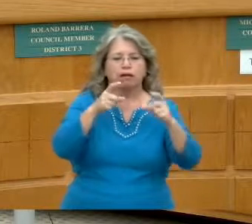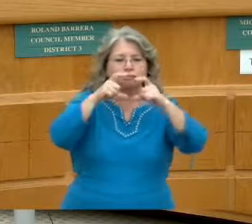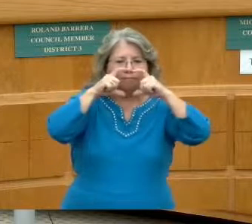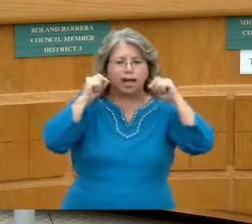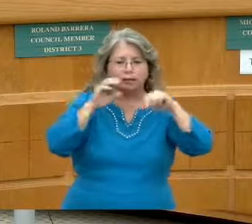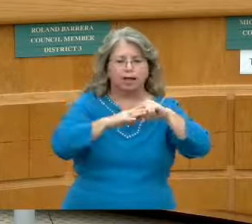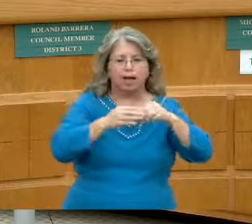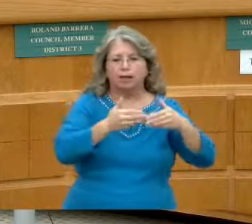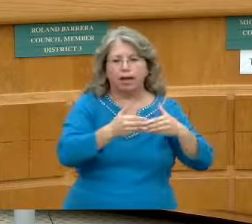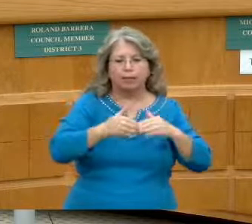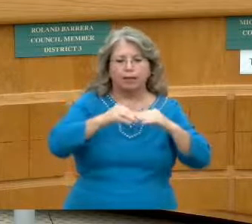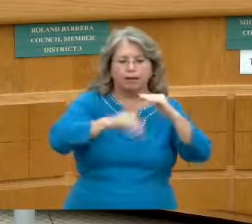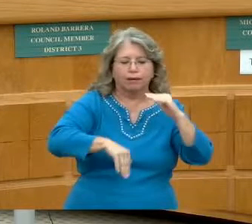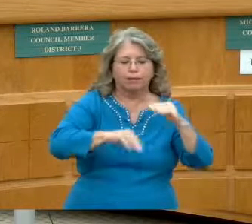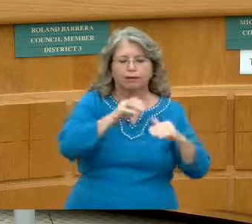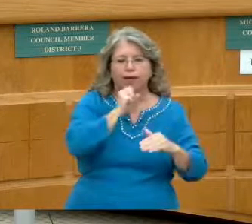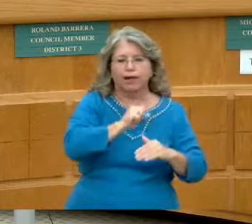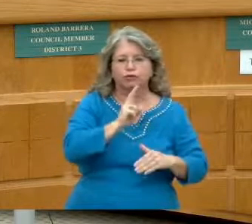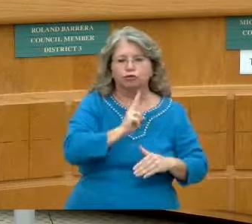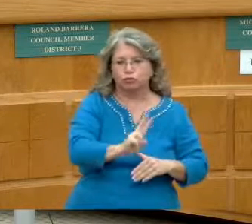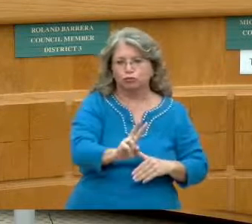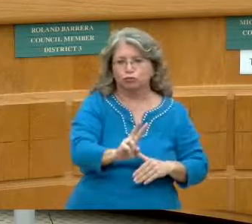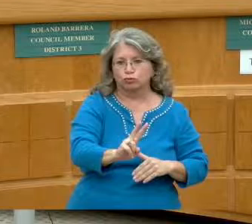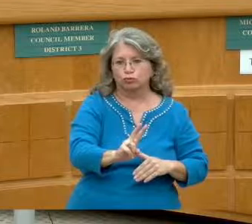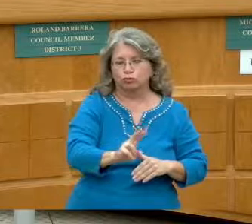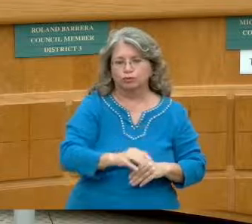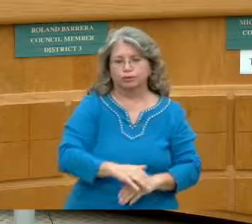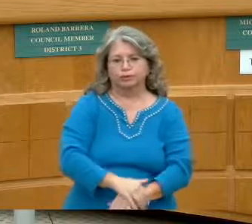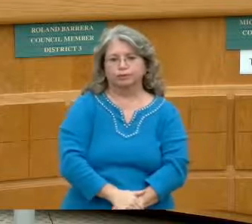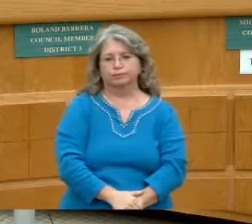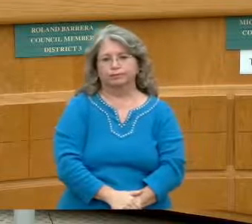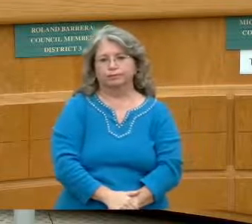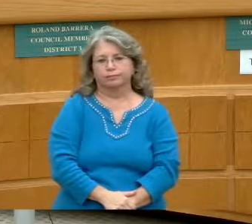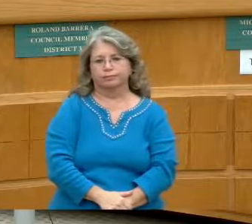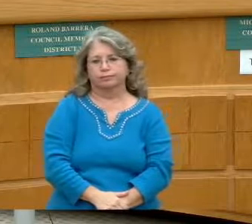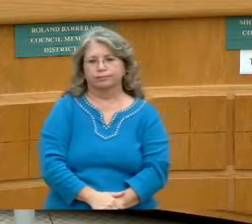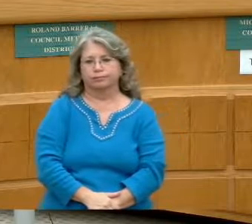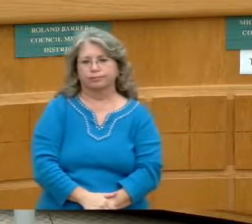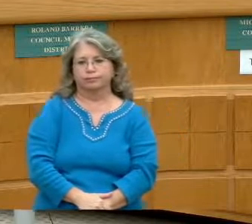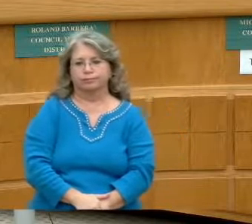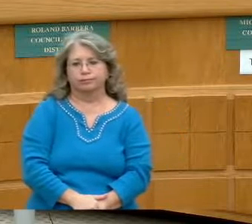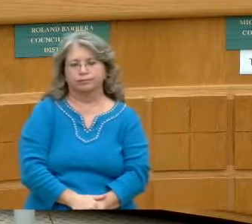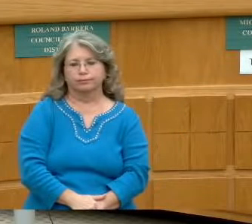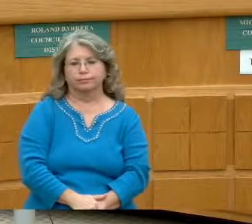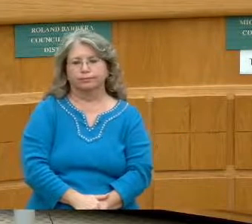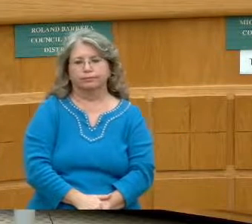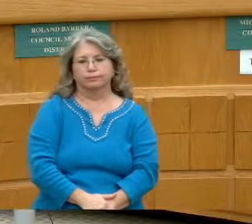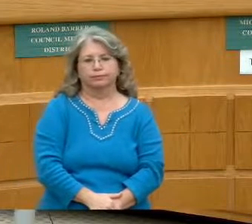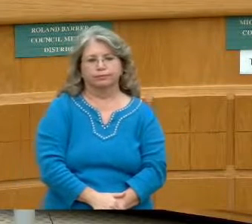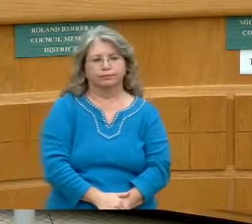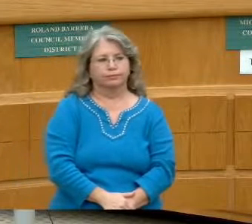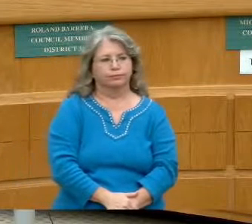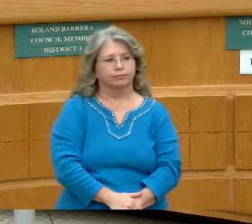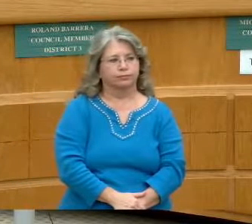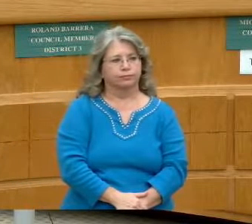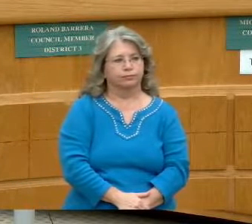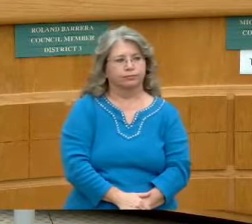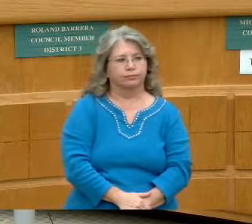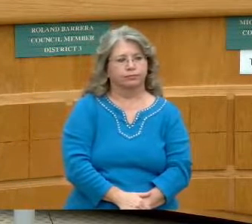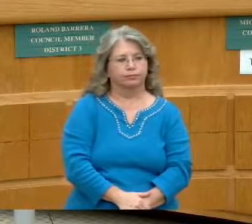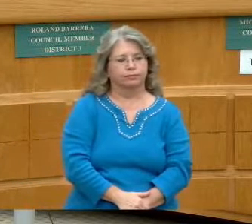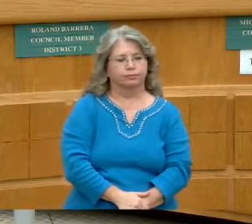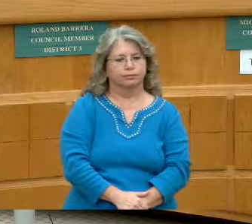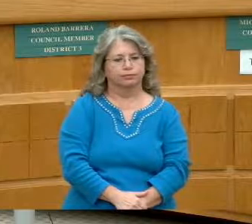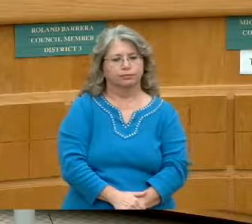than 2 years of age. ¿Deben los niños usar cubrebocas? El Centro para el Control de Enfermedades, o CDC, recomienda que todas las